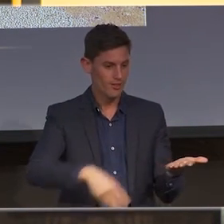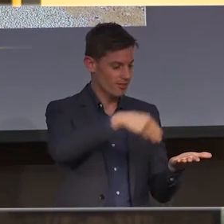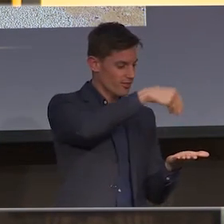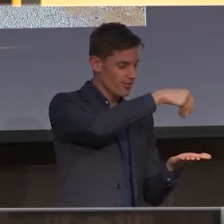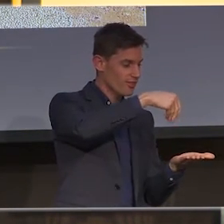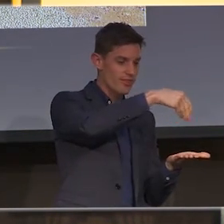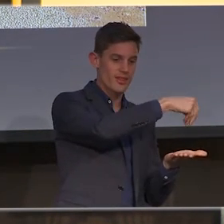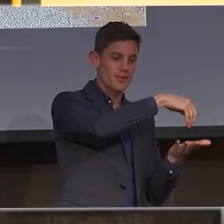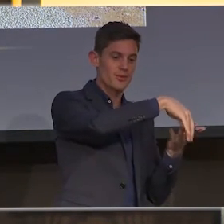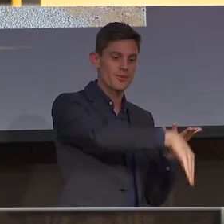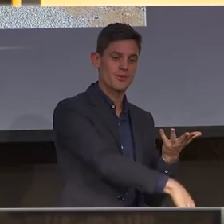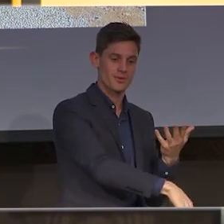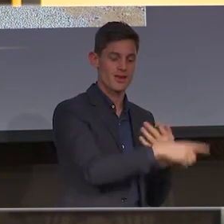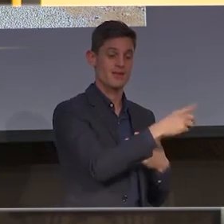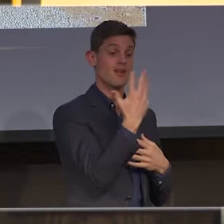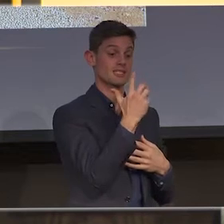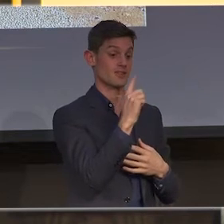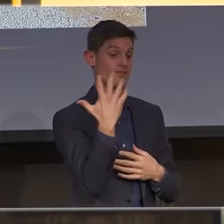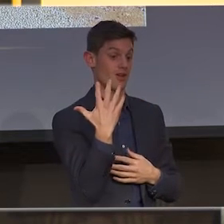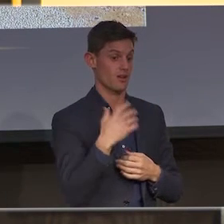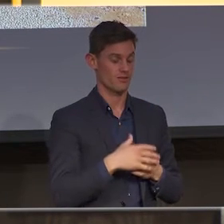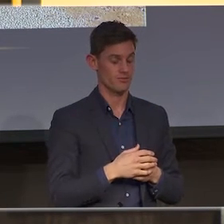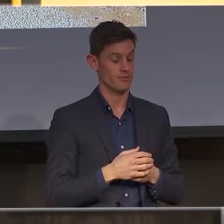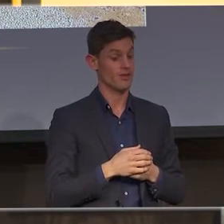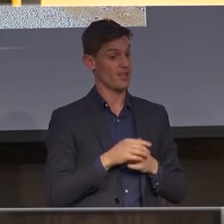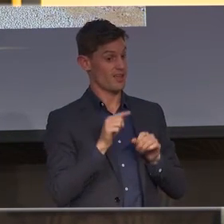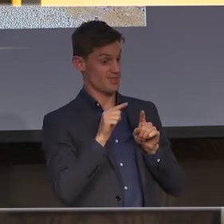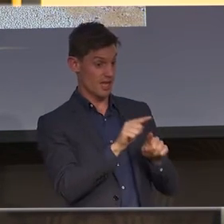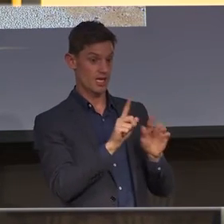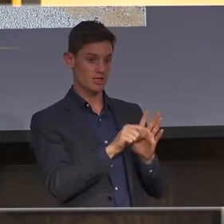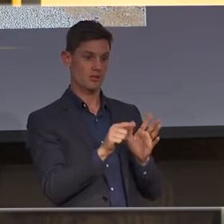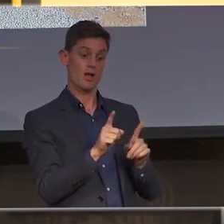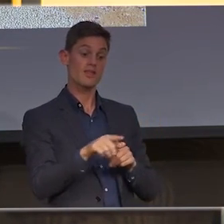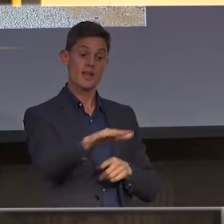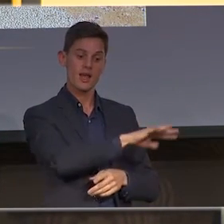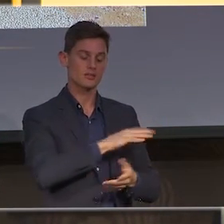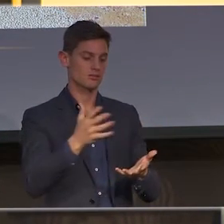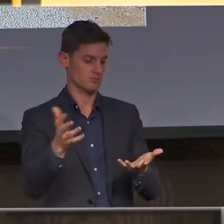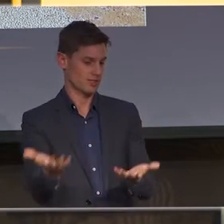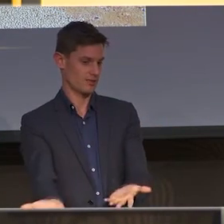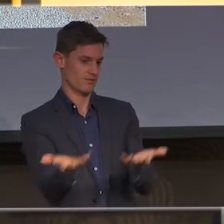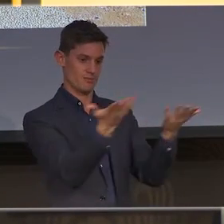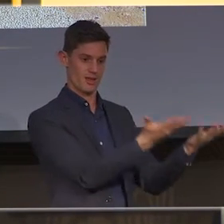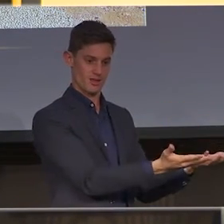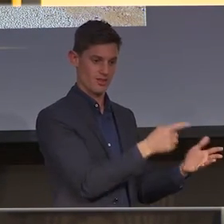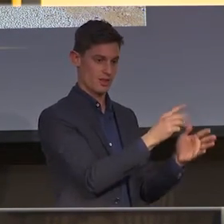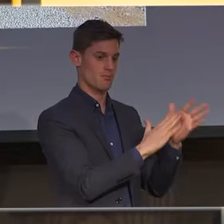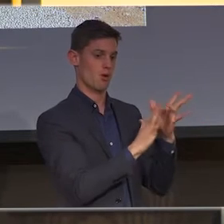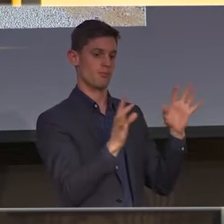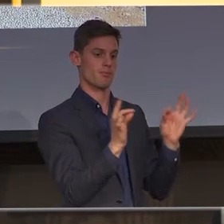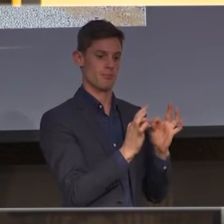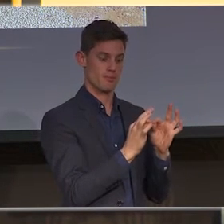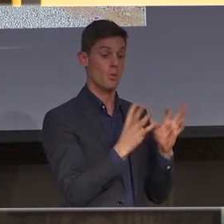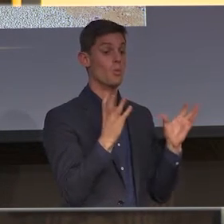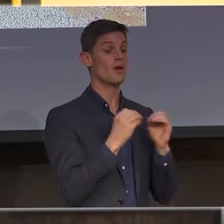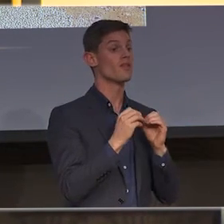1975. It was a moment that marked the return of the ancestral lands to the Gurindji mob, and yet it was a moment declared